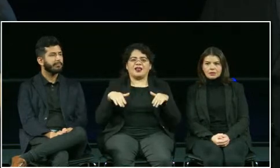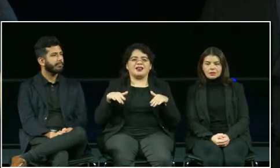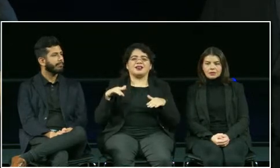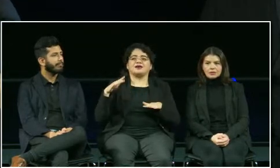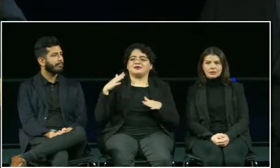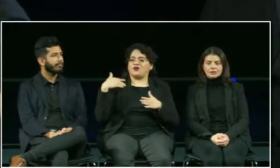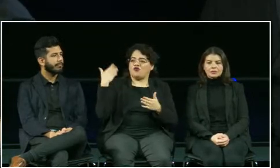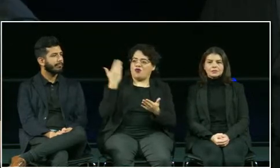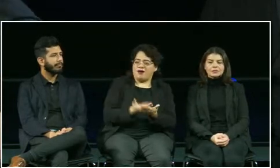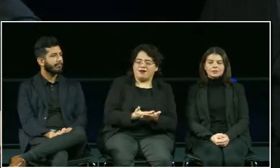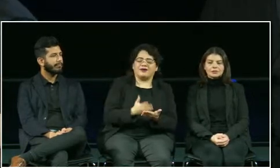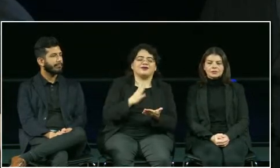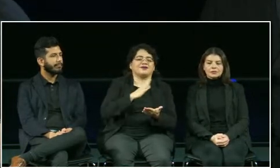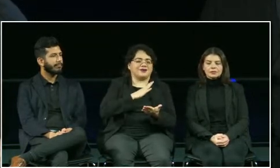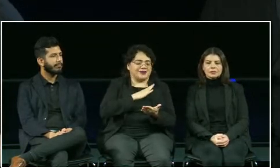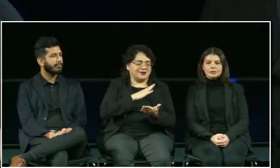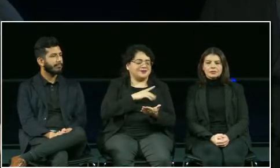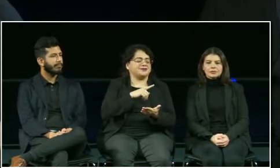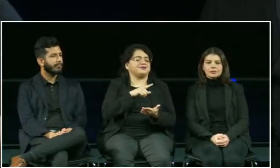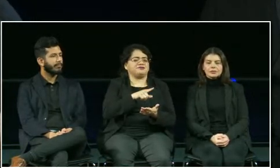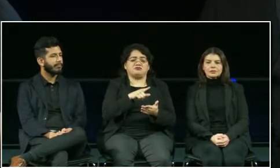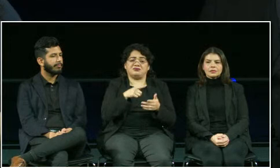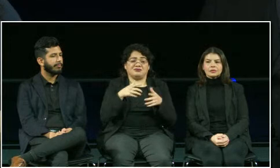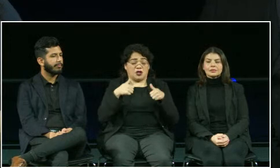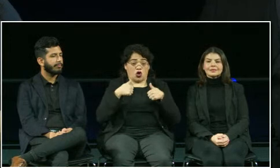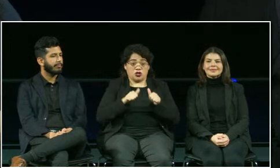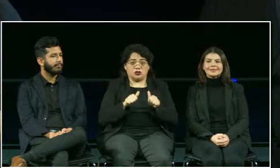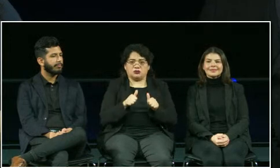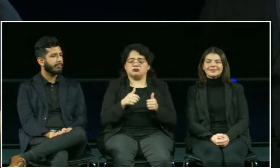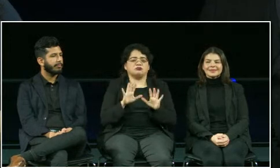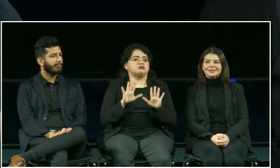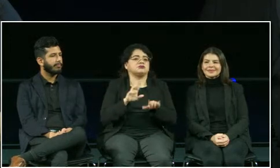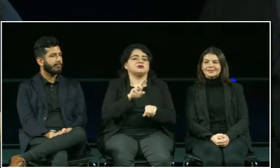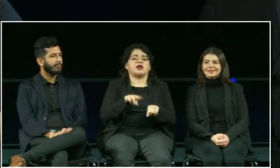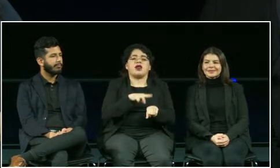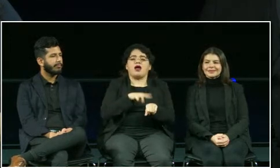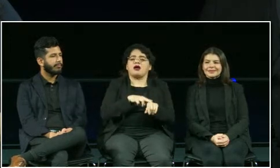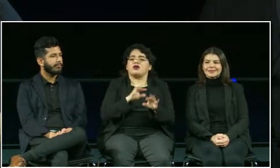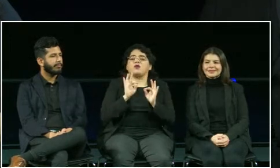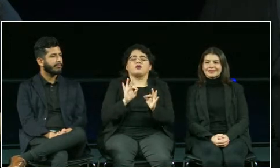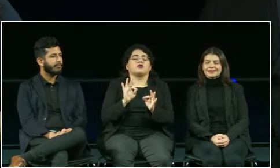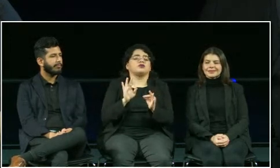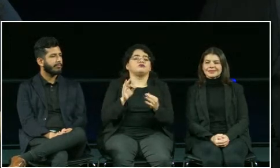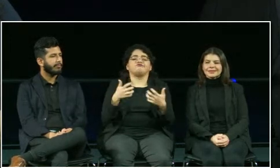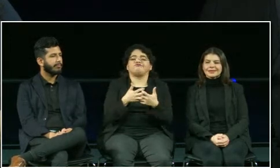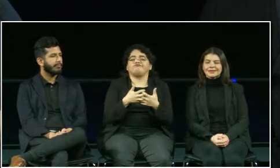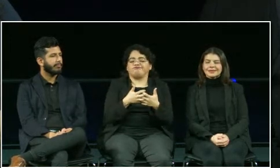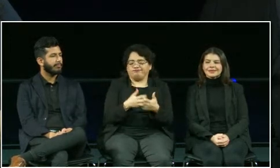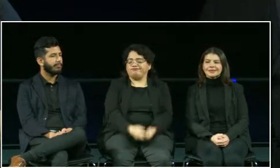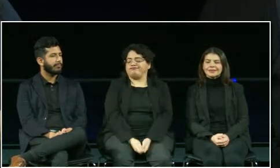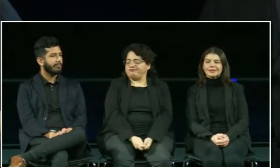think. And she did the best audition, so it was natural to choose her. It turns out